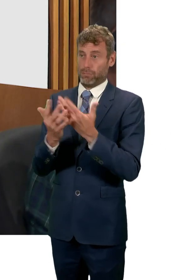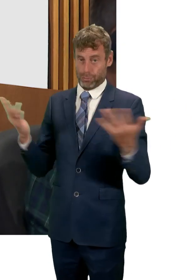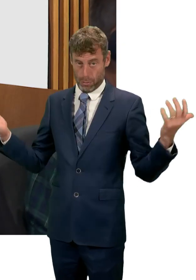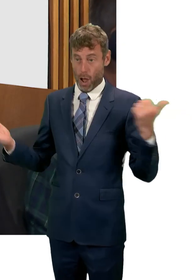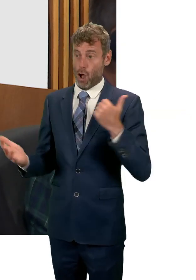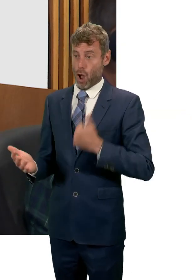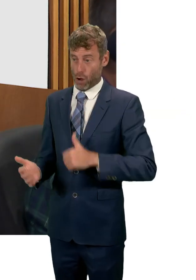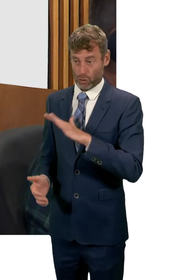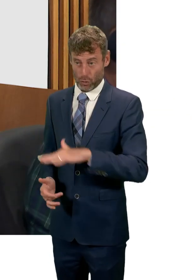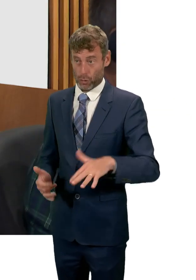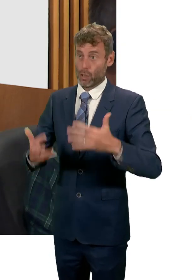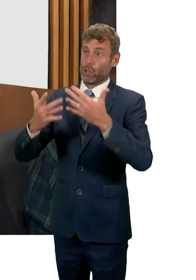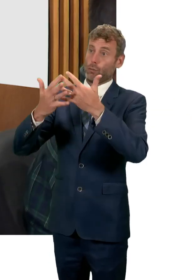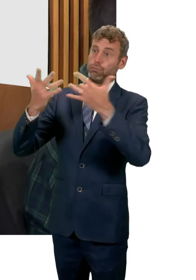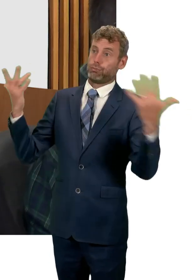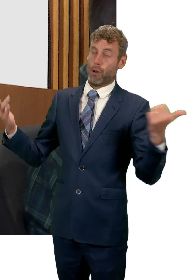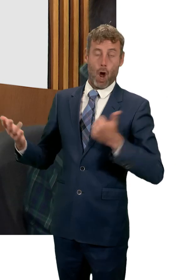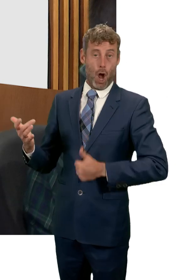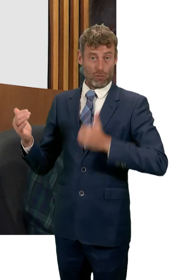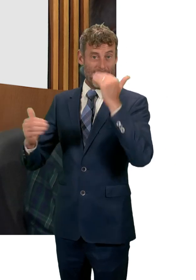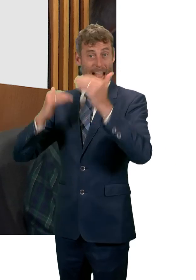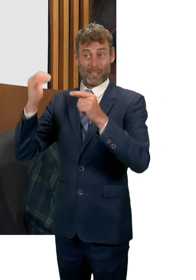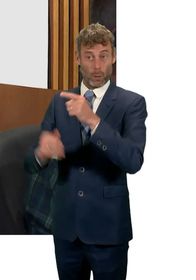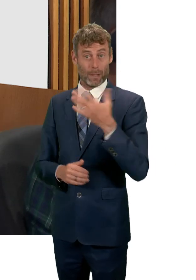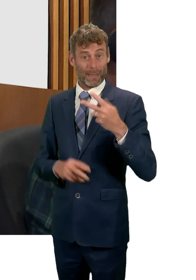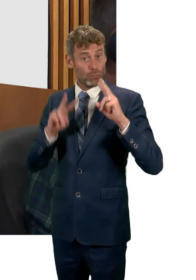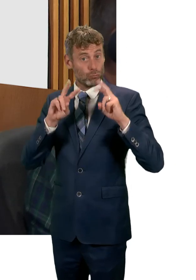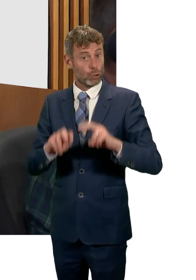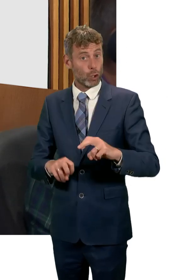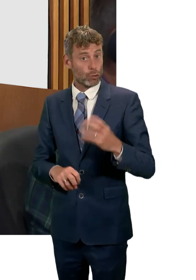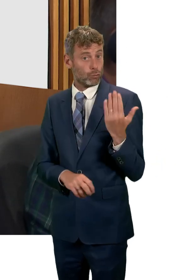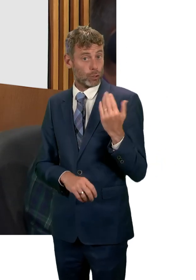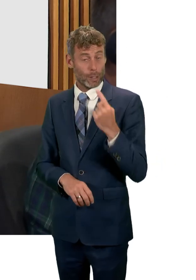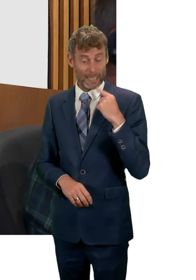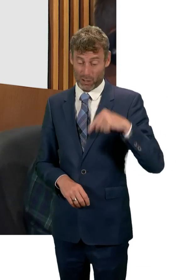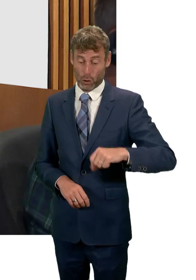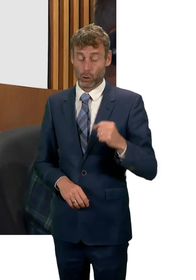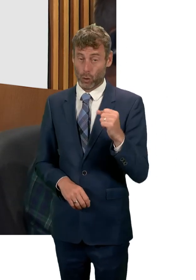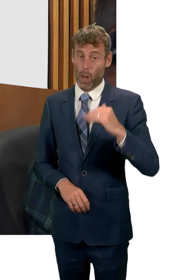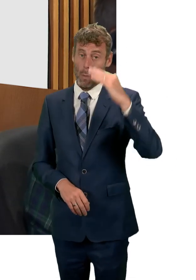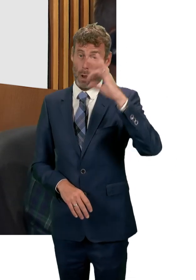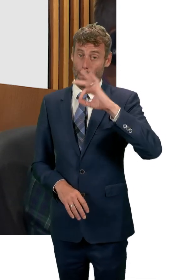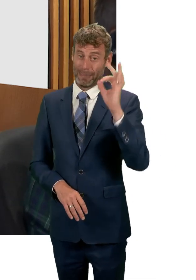increasing. I believe there was some work done recently to show that it's the highest